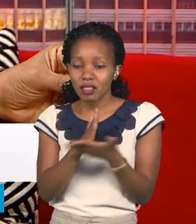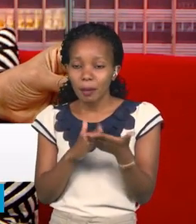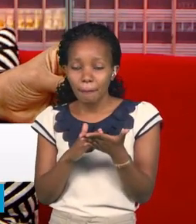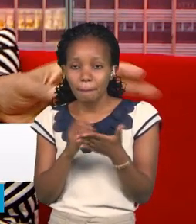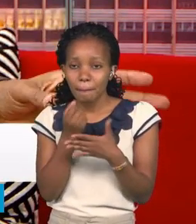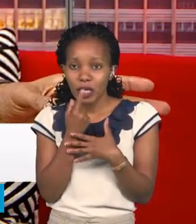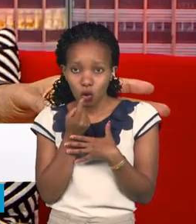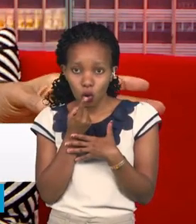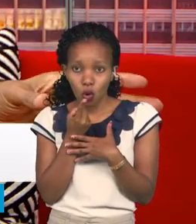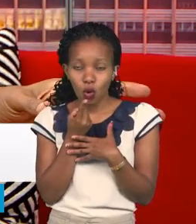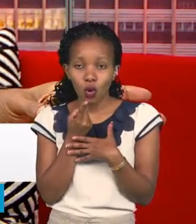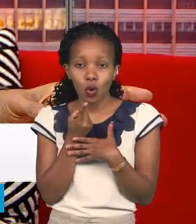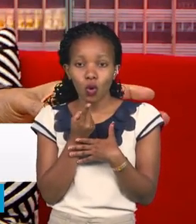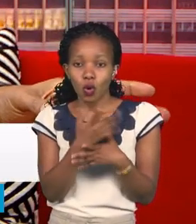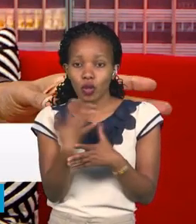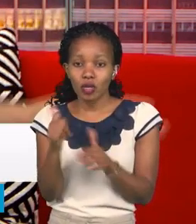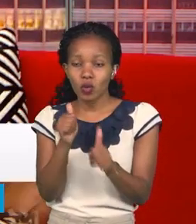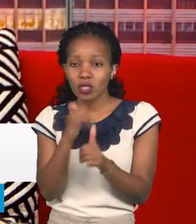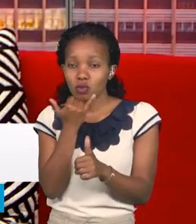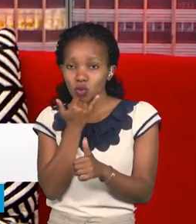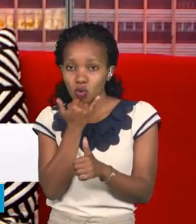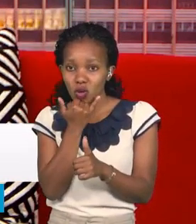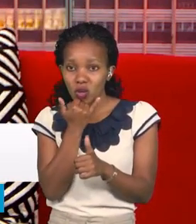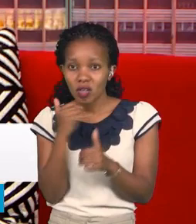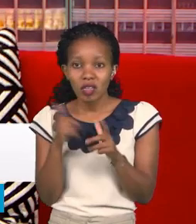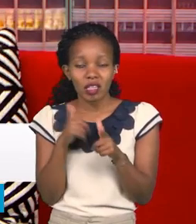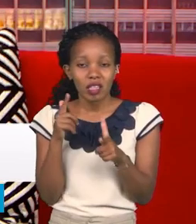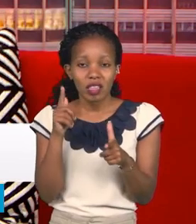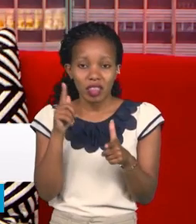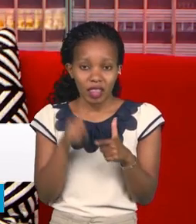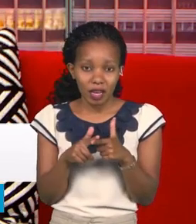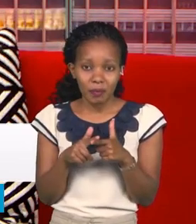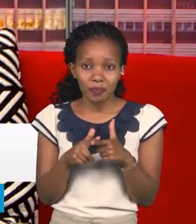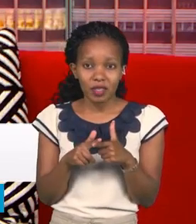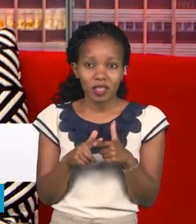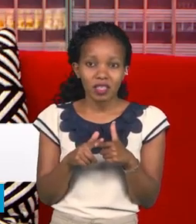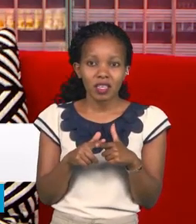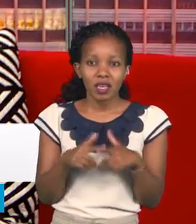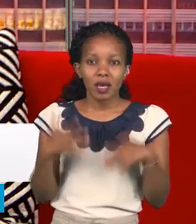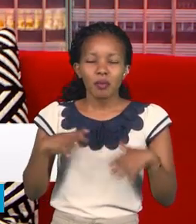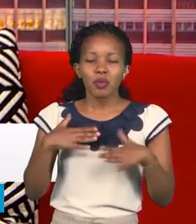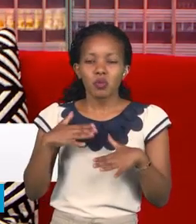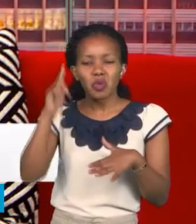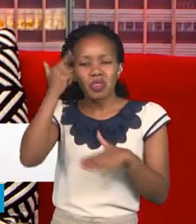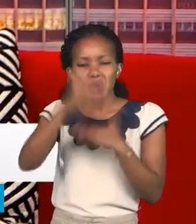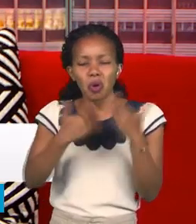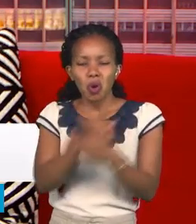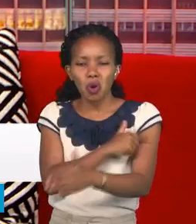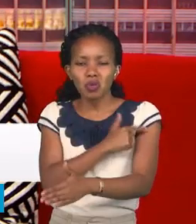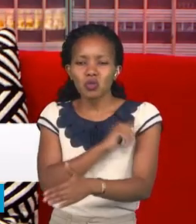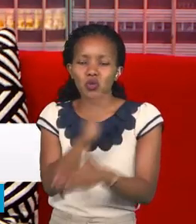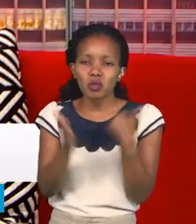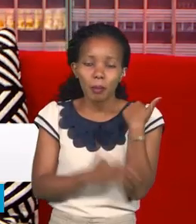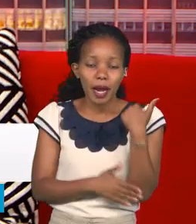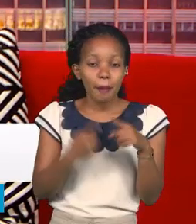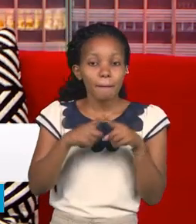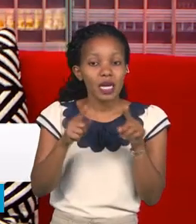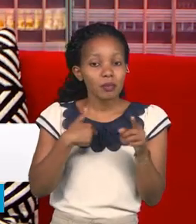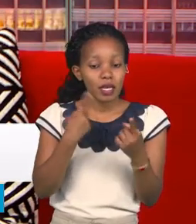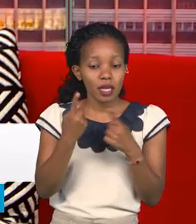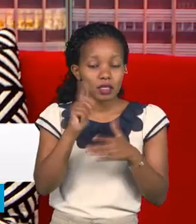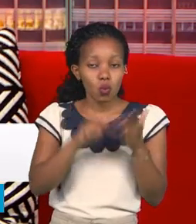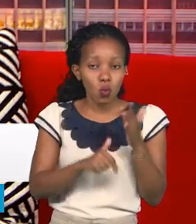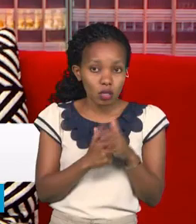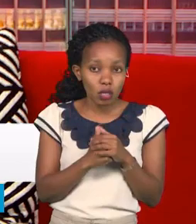you know, event which has gone wrong. Now it is, you know, shared with the whole country, actually. Yeah, it's true that. Now my point is,